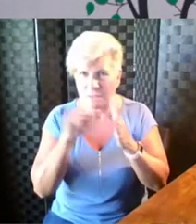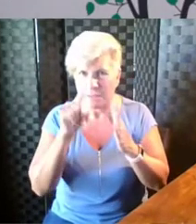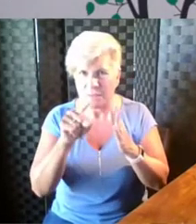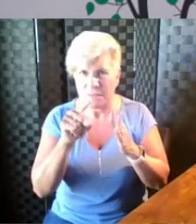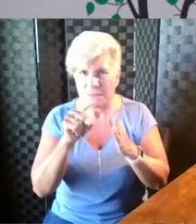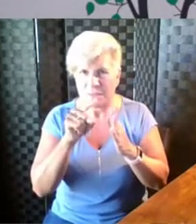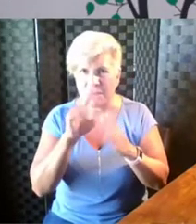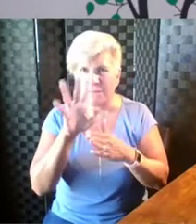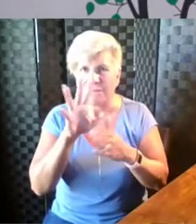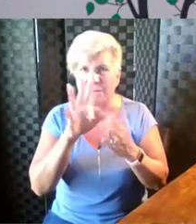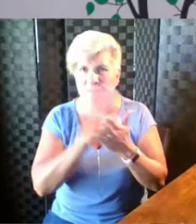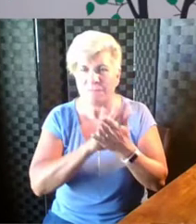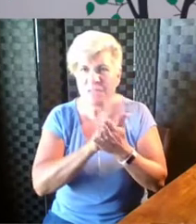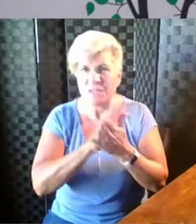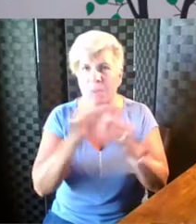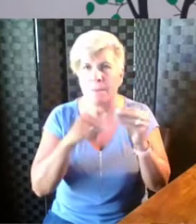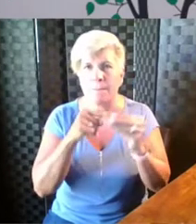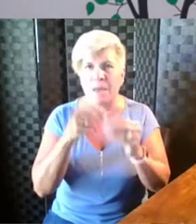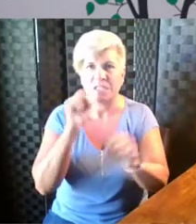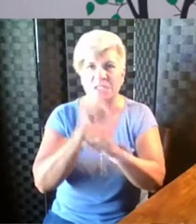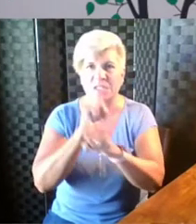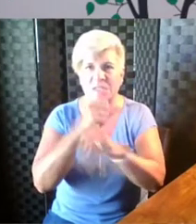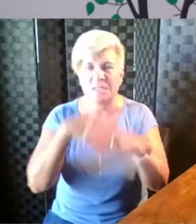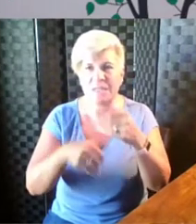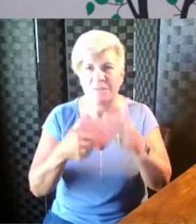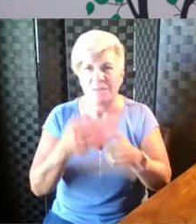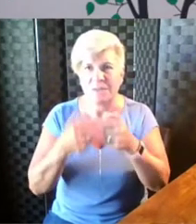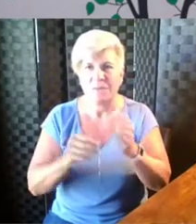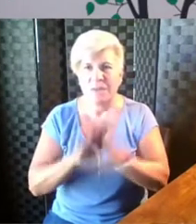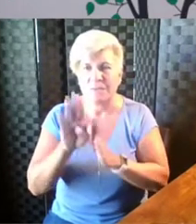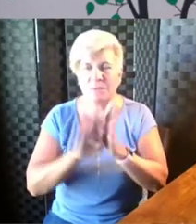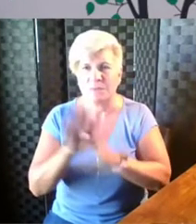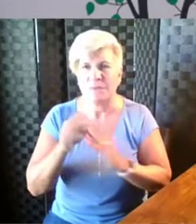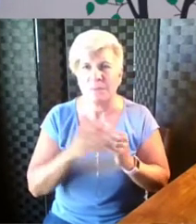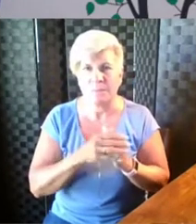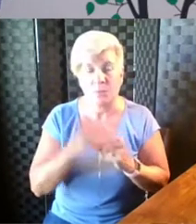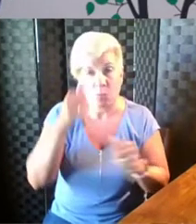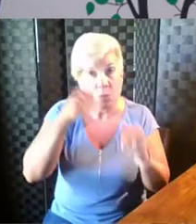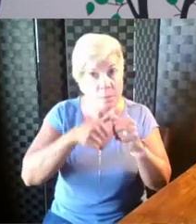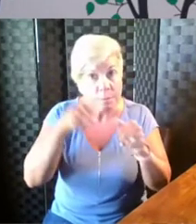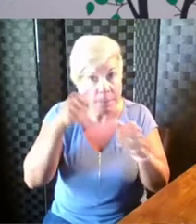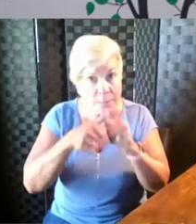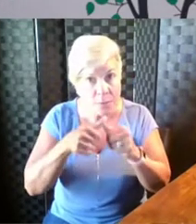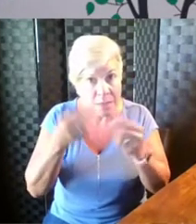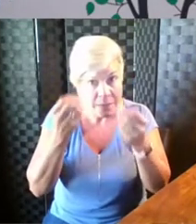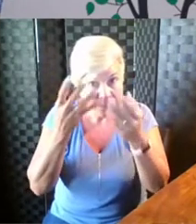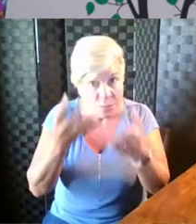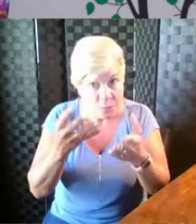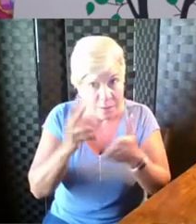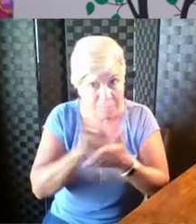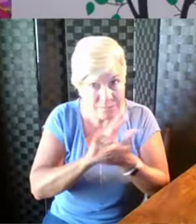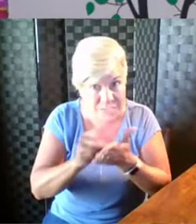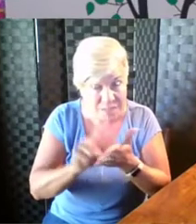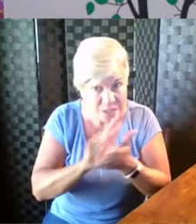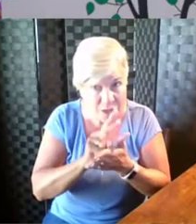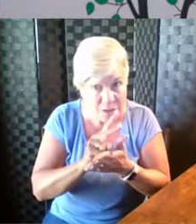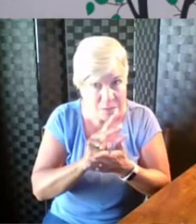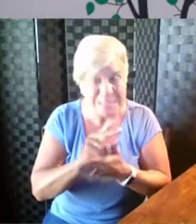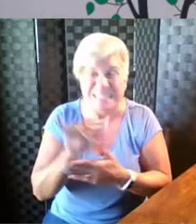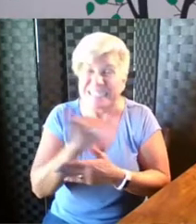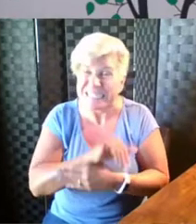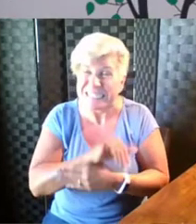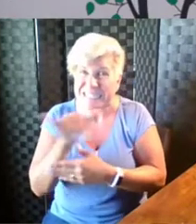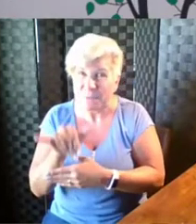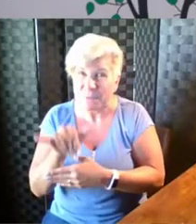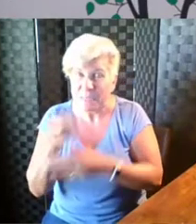this video about careers in video game development. Remember, an informational video is very similar